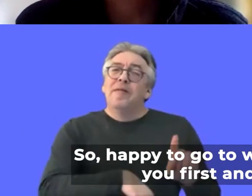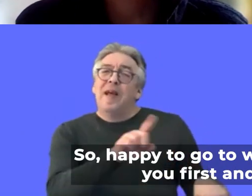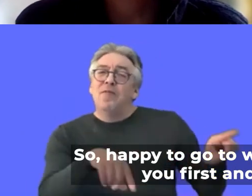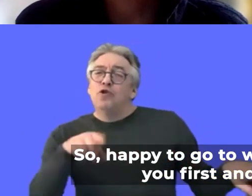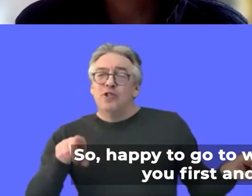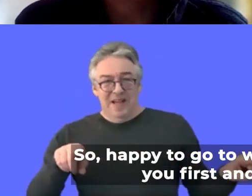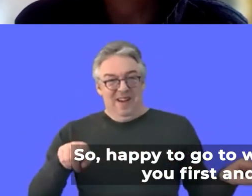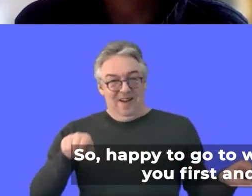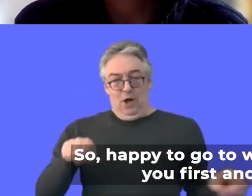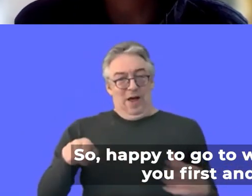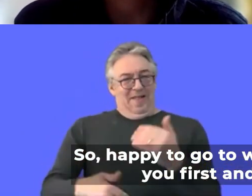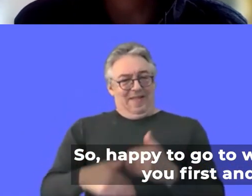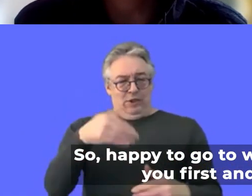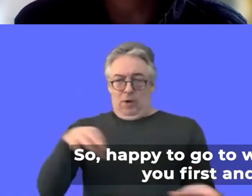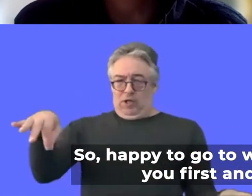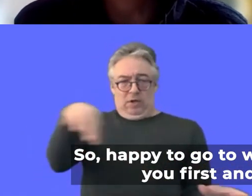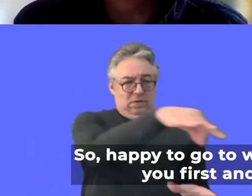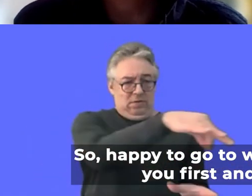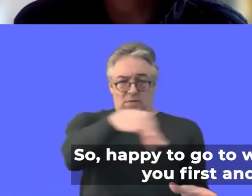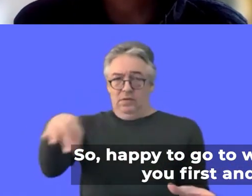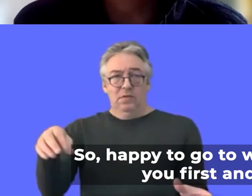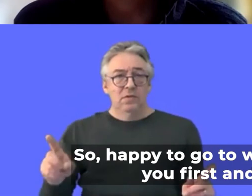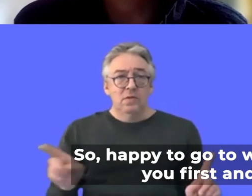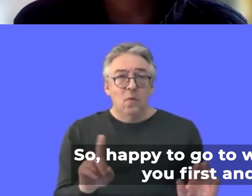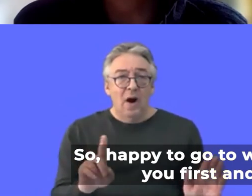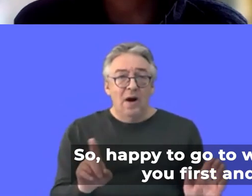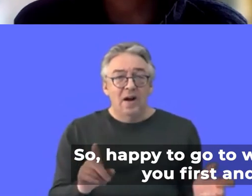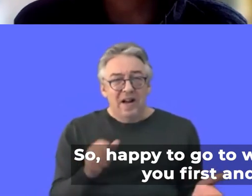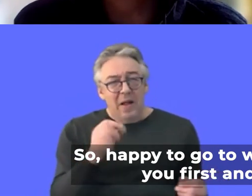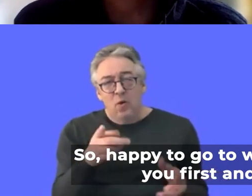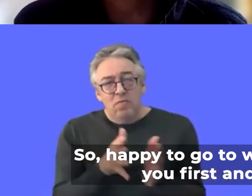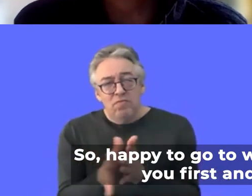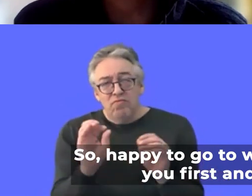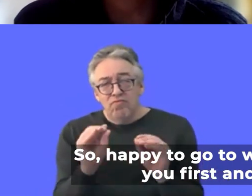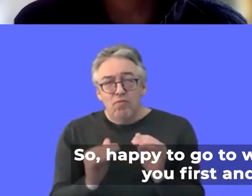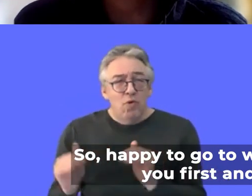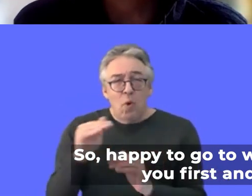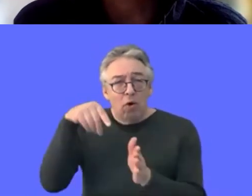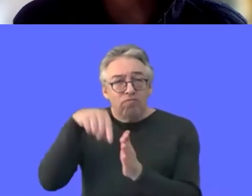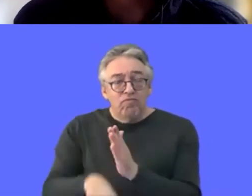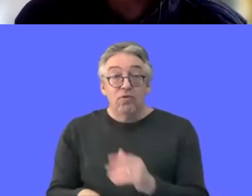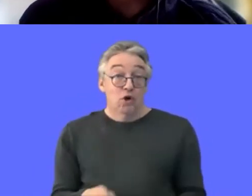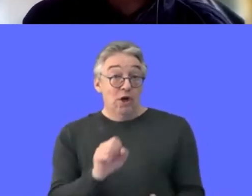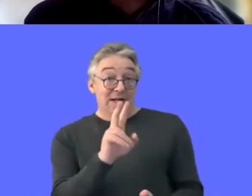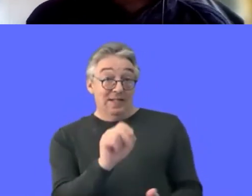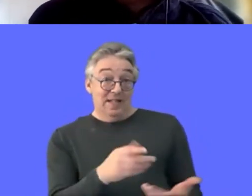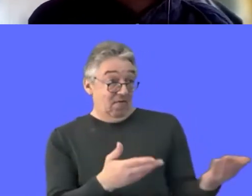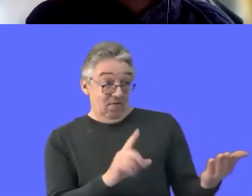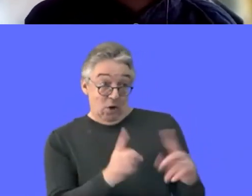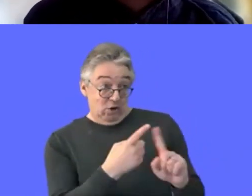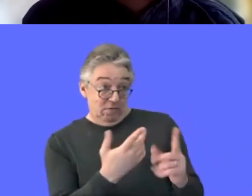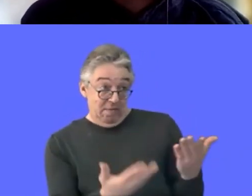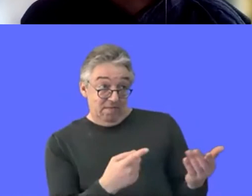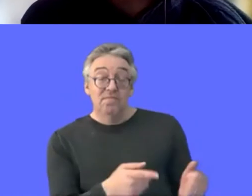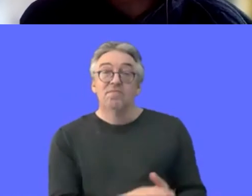So I'm happy to go to whichever, maybe Steve, you first, and then Caroline or... Okay, so